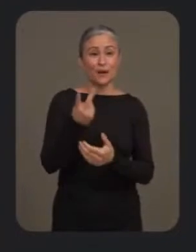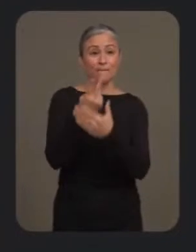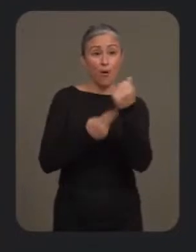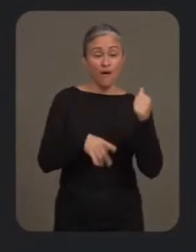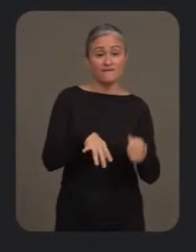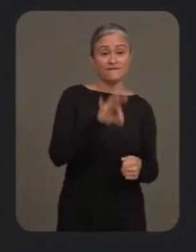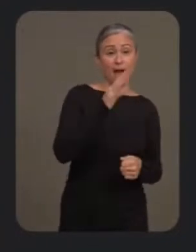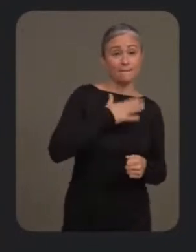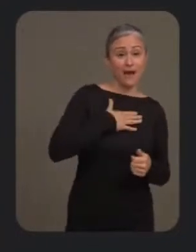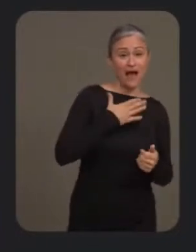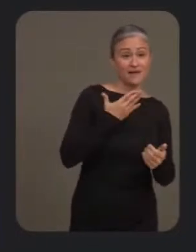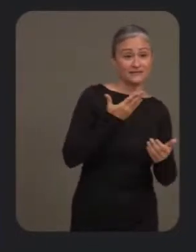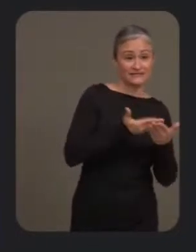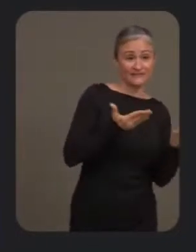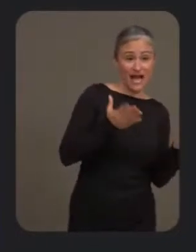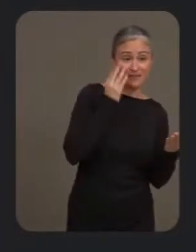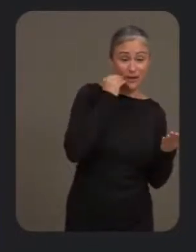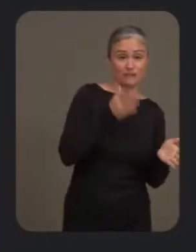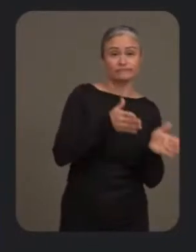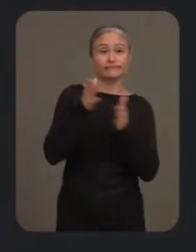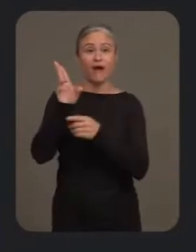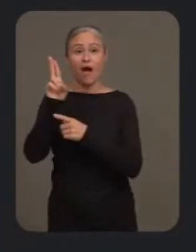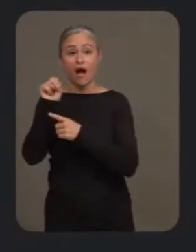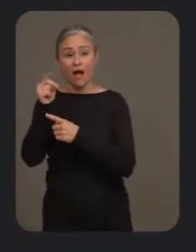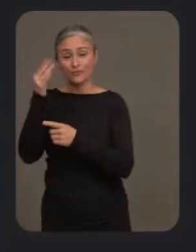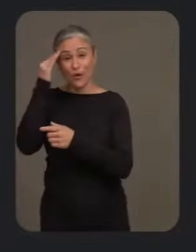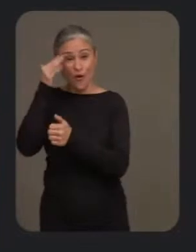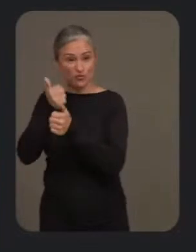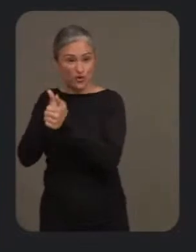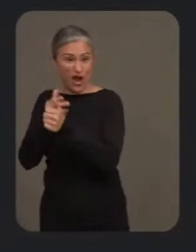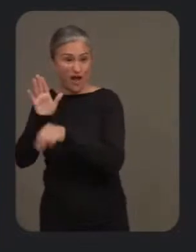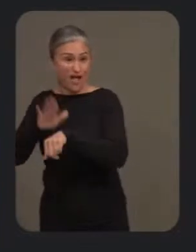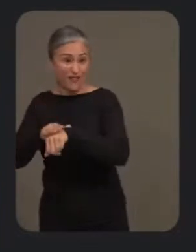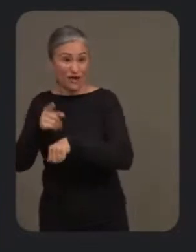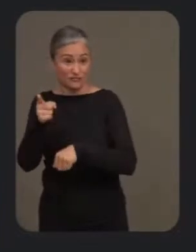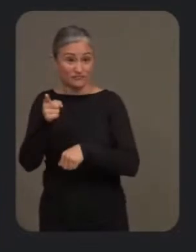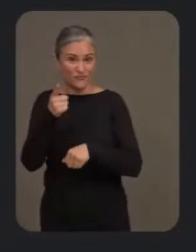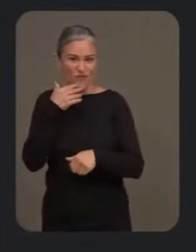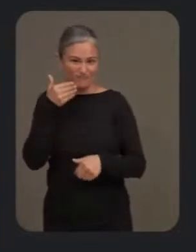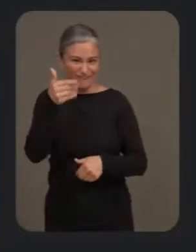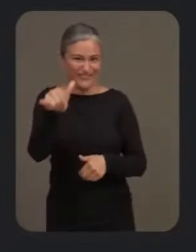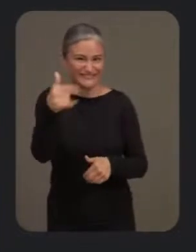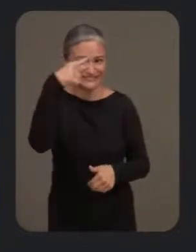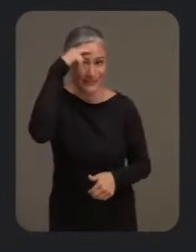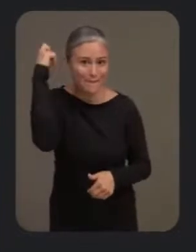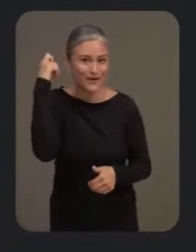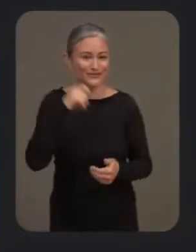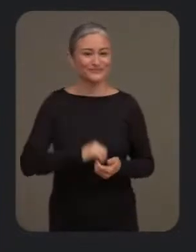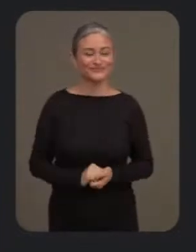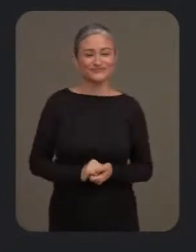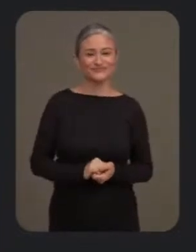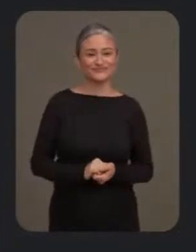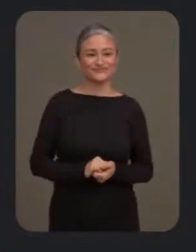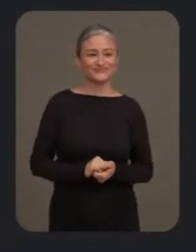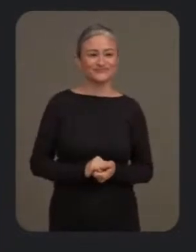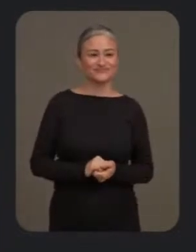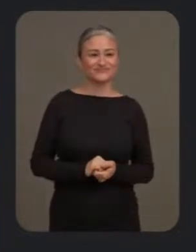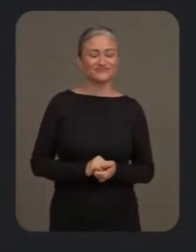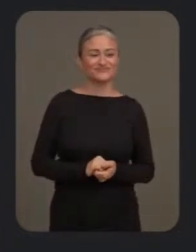Both the new Find My Device experience and unknown tracker alerts are coming later this summer.